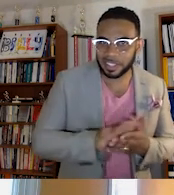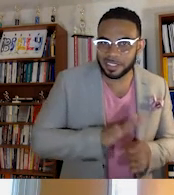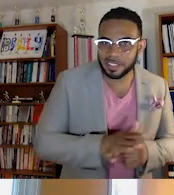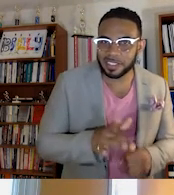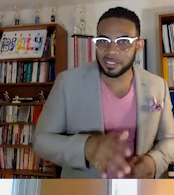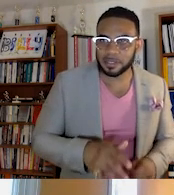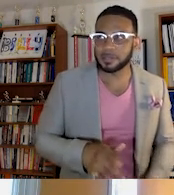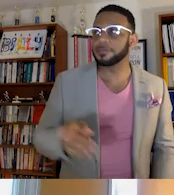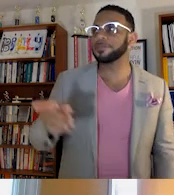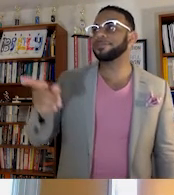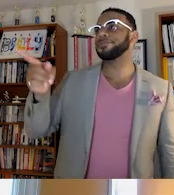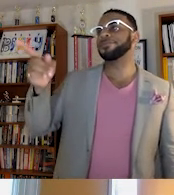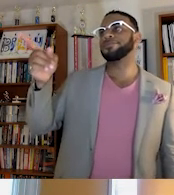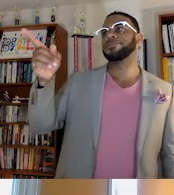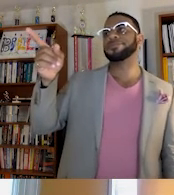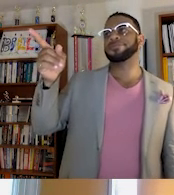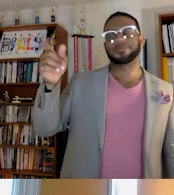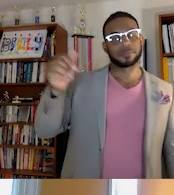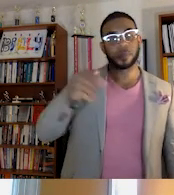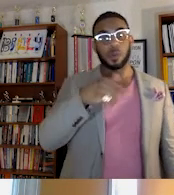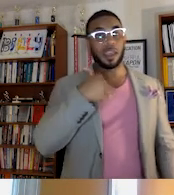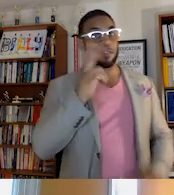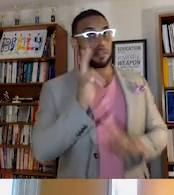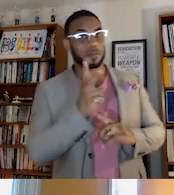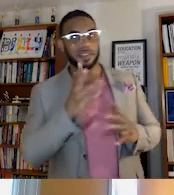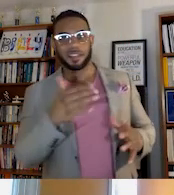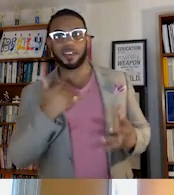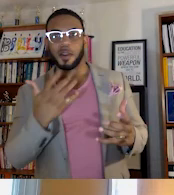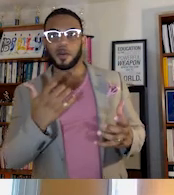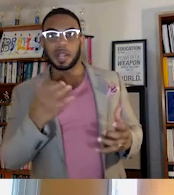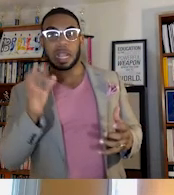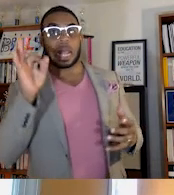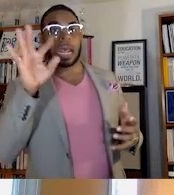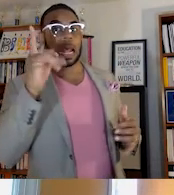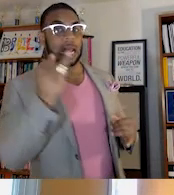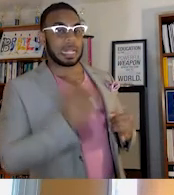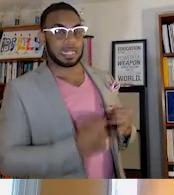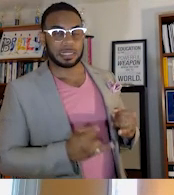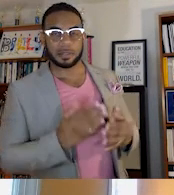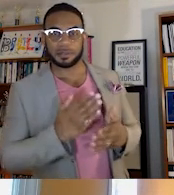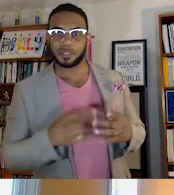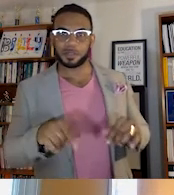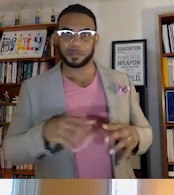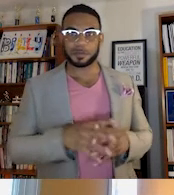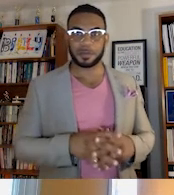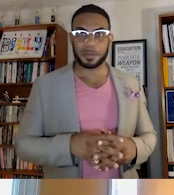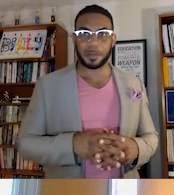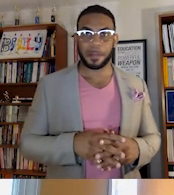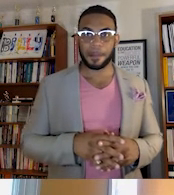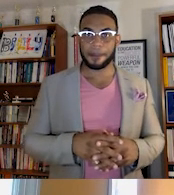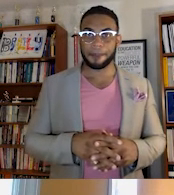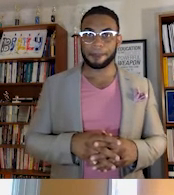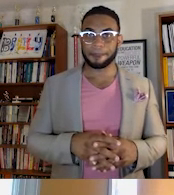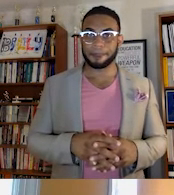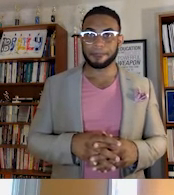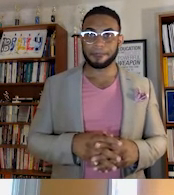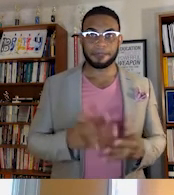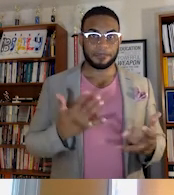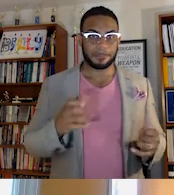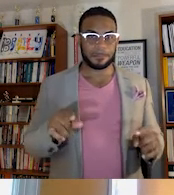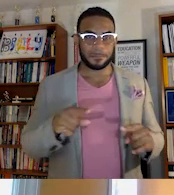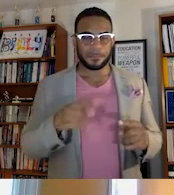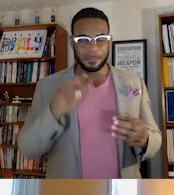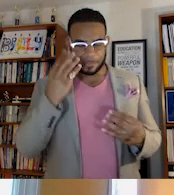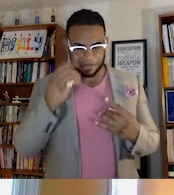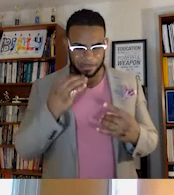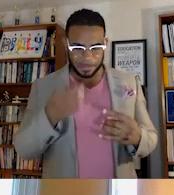enough. Oh, absolutely. So we have 3 minutes, and I want to throw out one last piece to you. And I want you guys